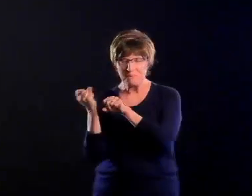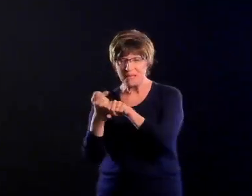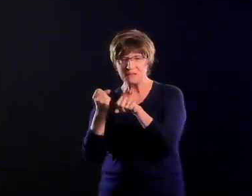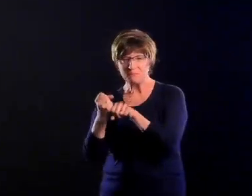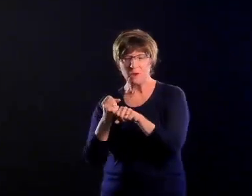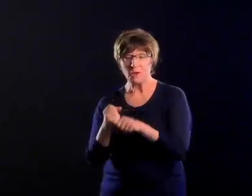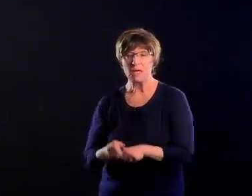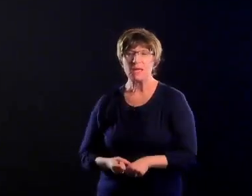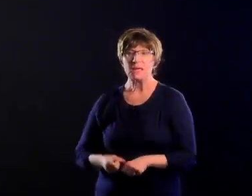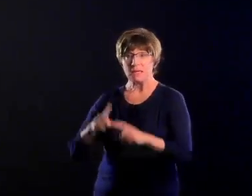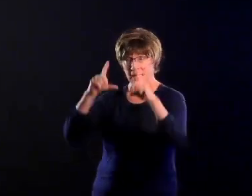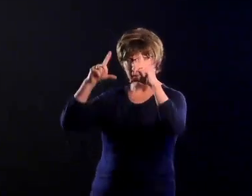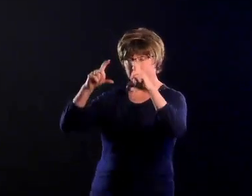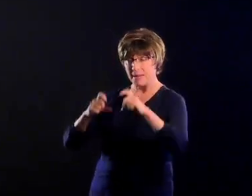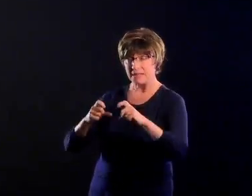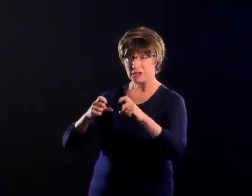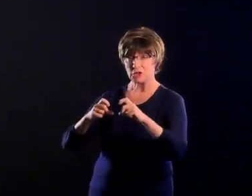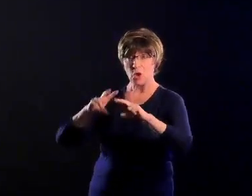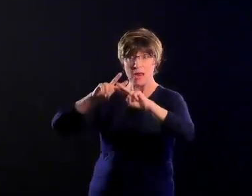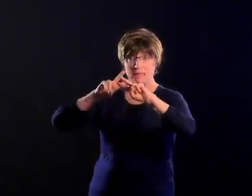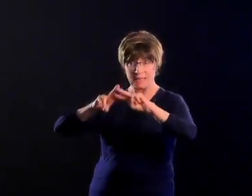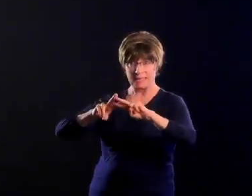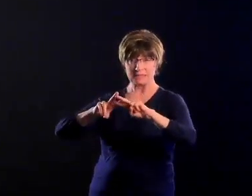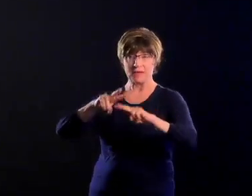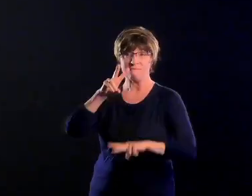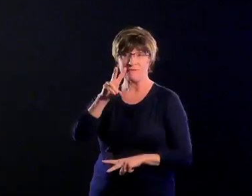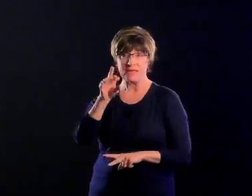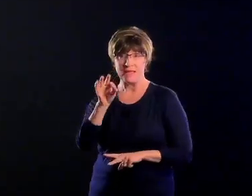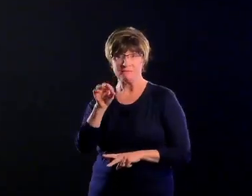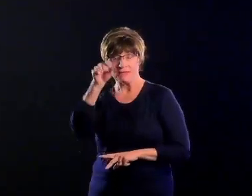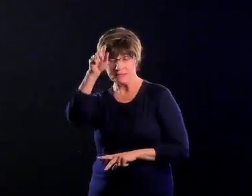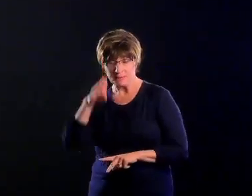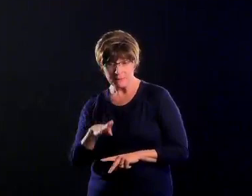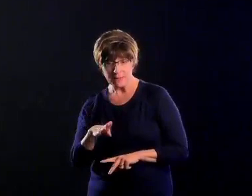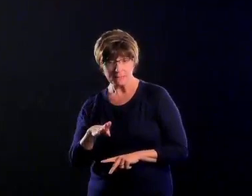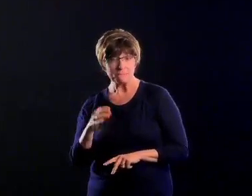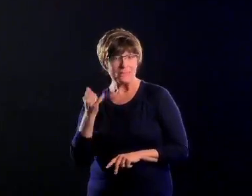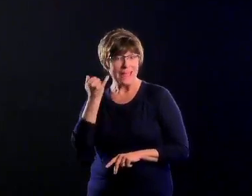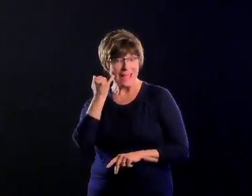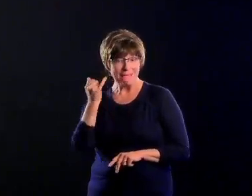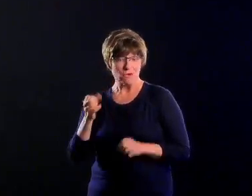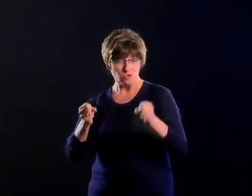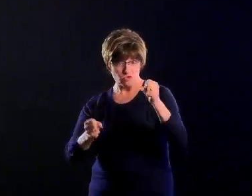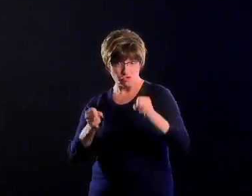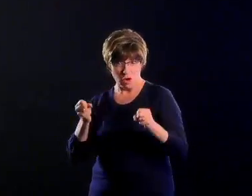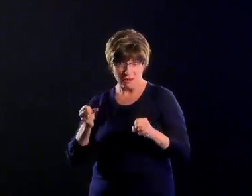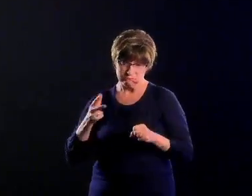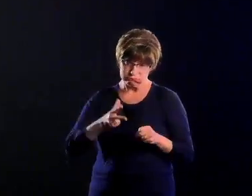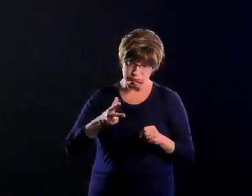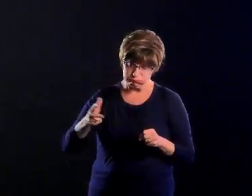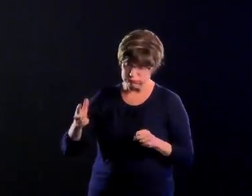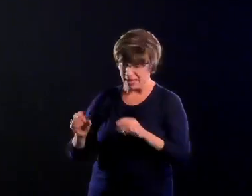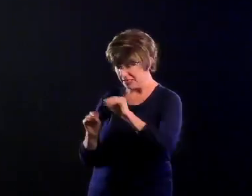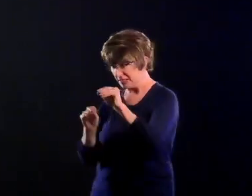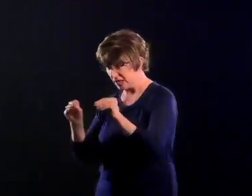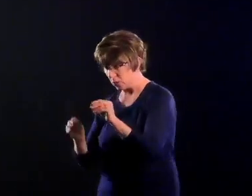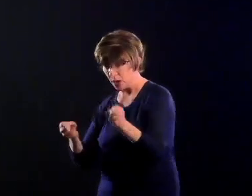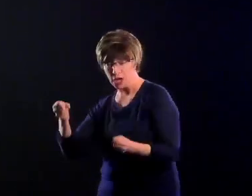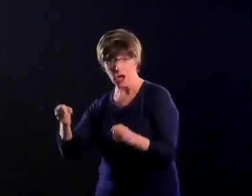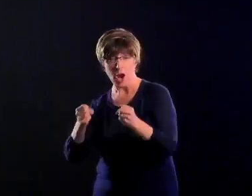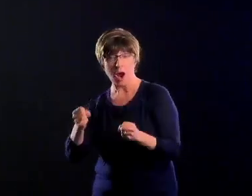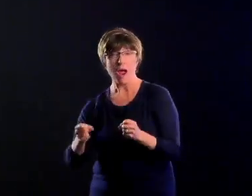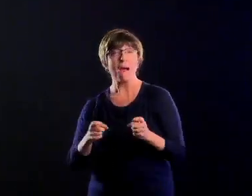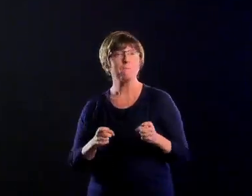VF Assembly. And for those of you joining us in our drive-in service, decorate your car. Wear your favorite jersey. Prizes are available to the